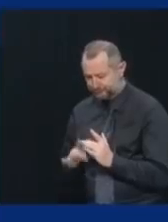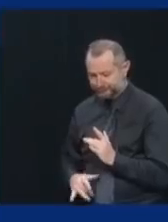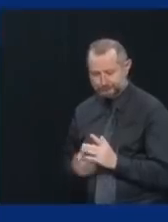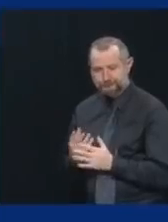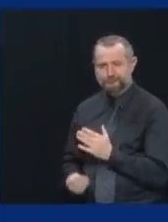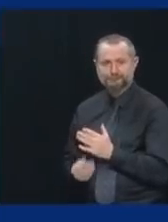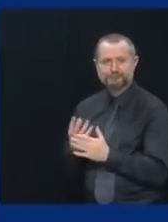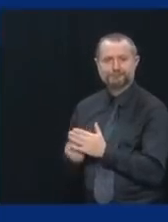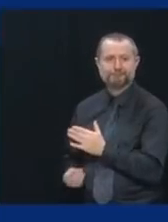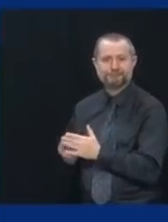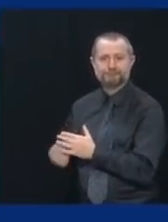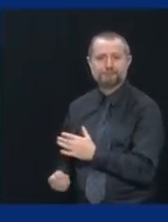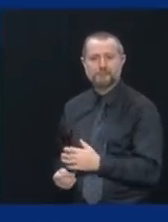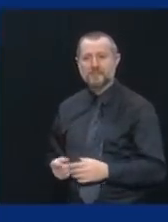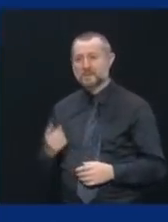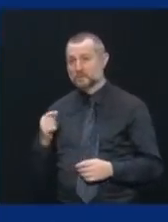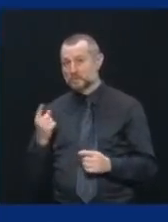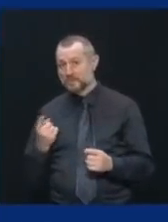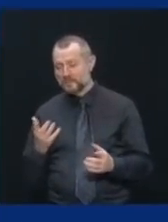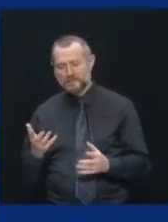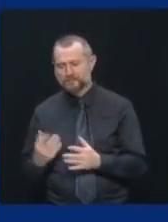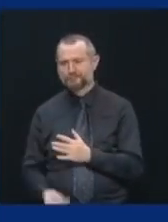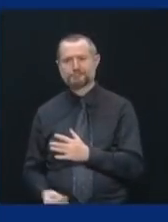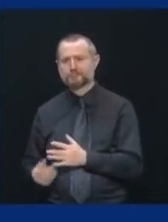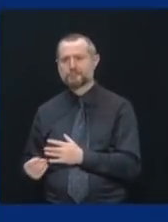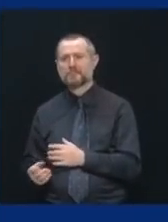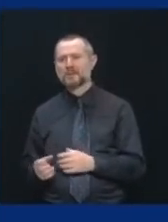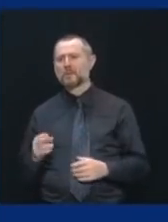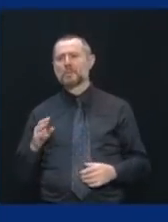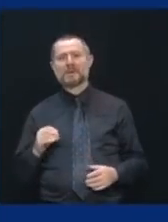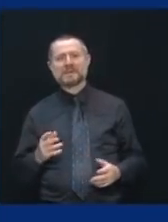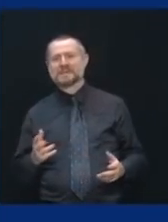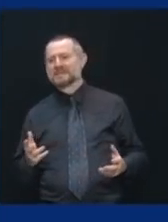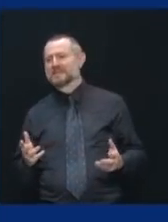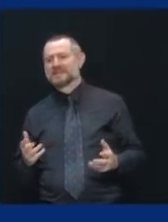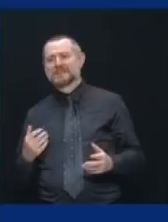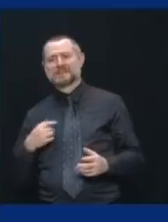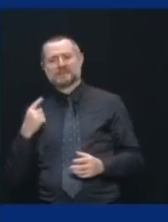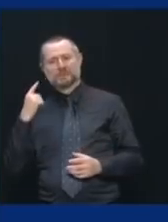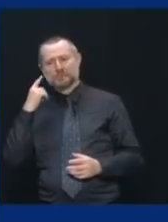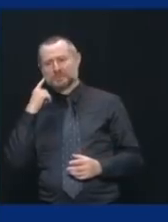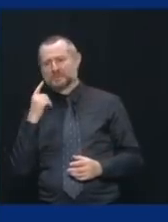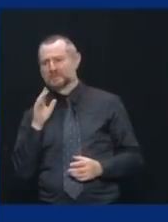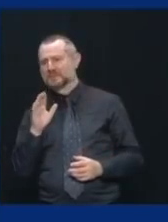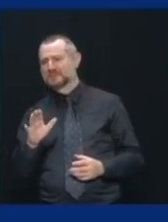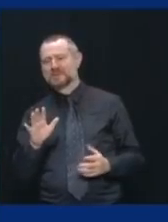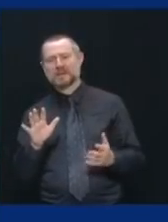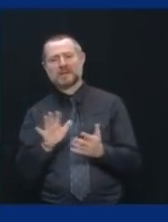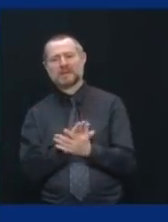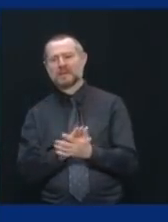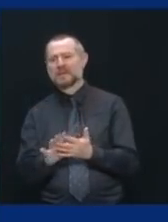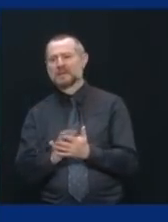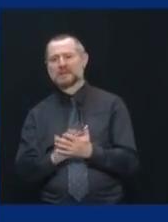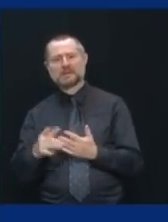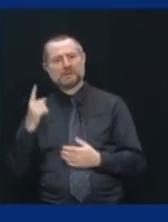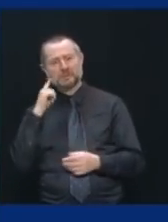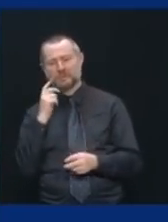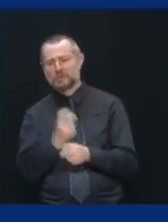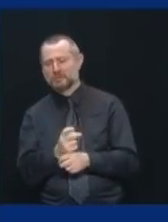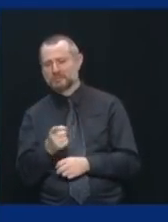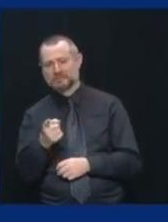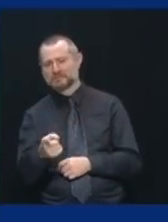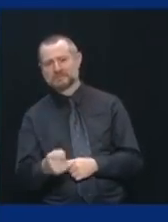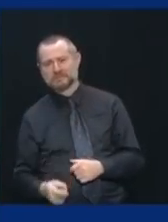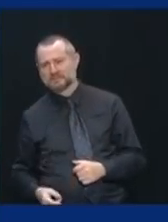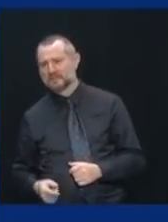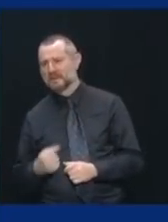there intention to do so? Yeah, I only heard about 1 out of every 4 words, so I think